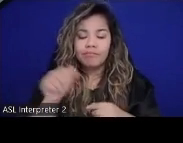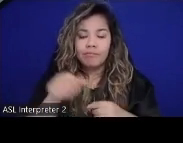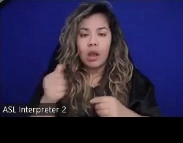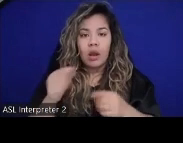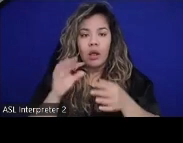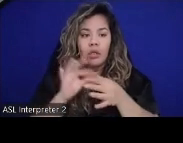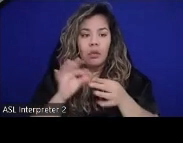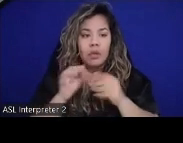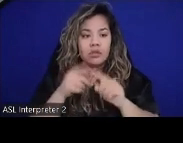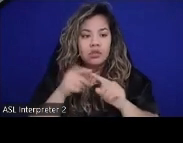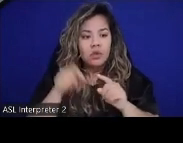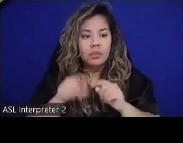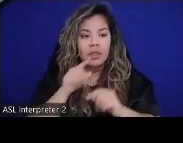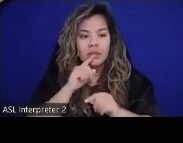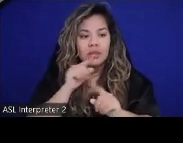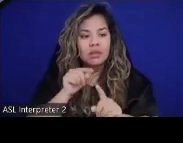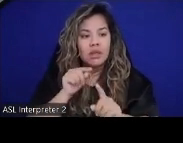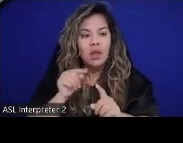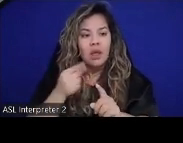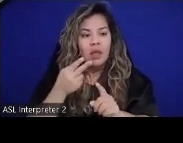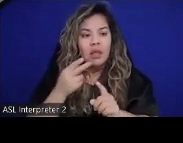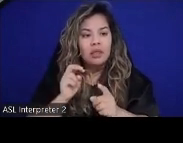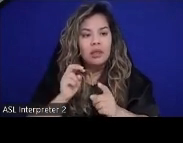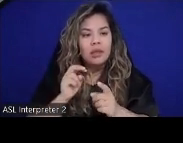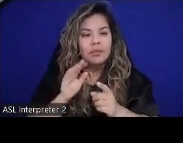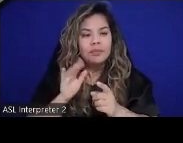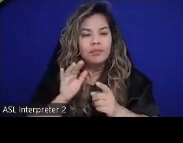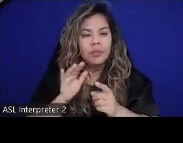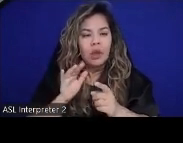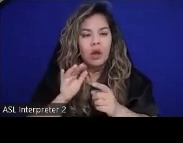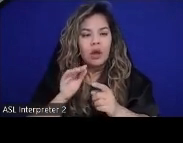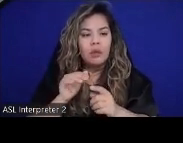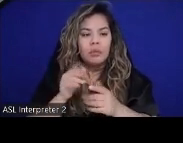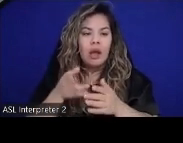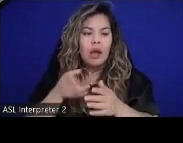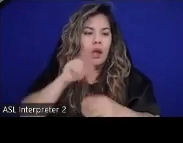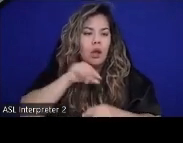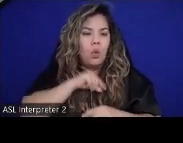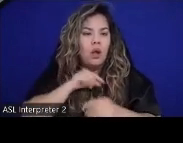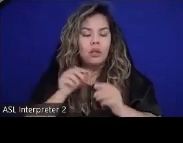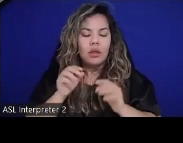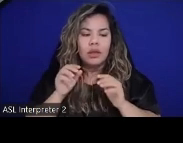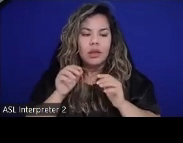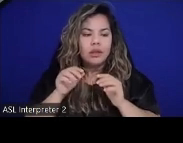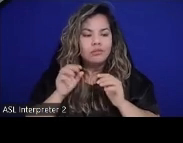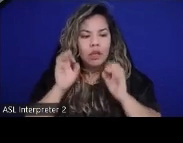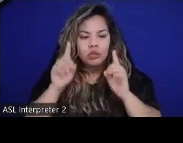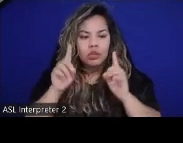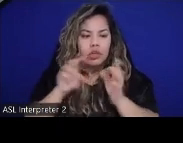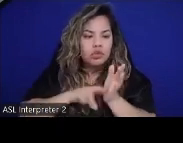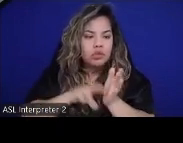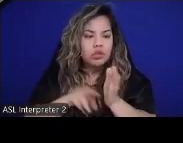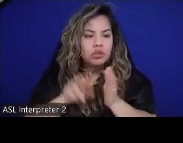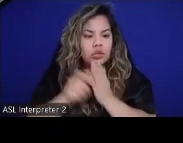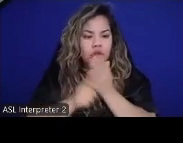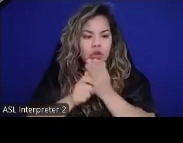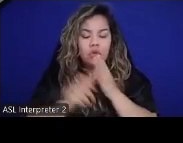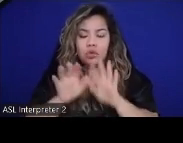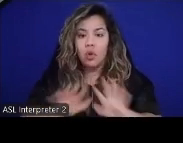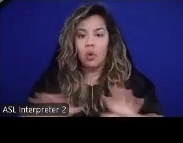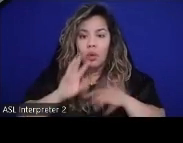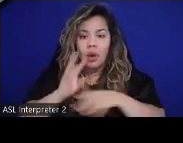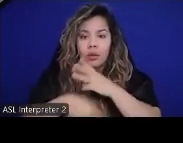The aspect that high quality education research journals around the world share the same procedures